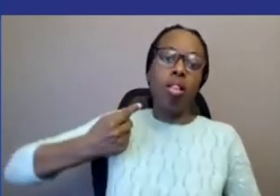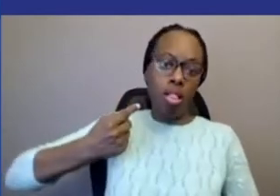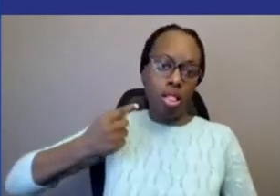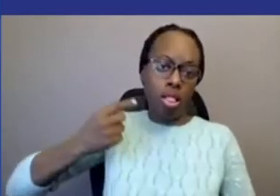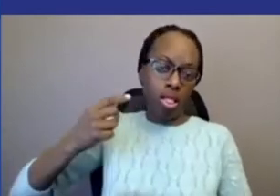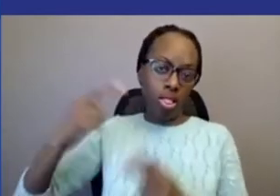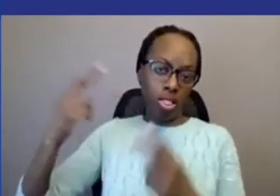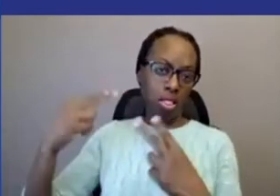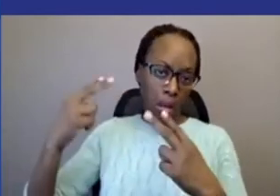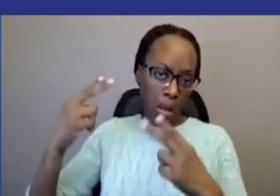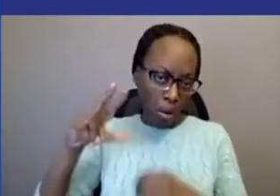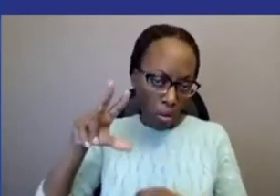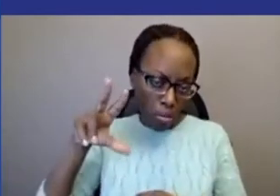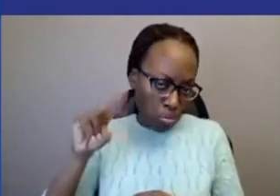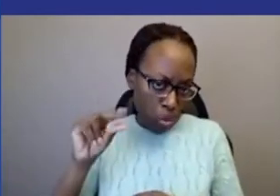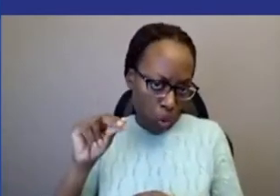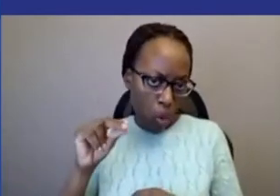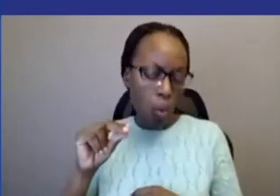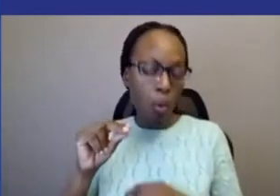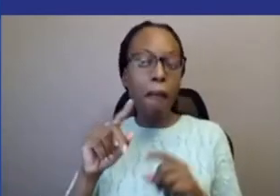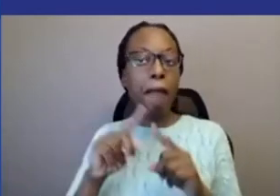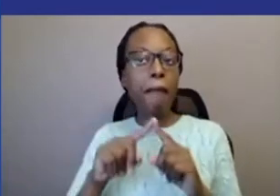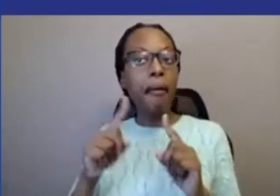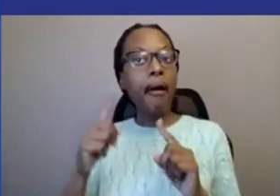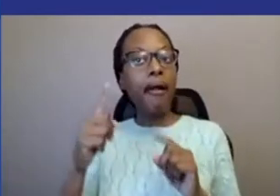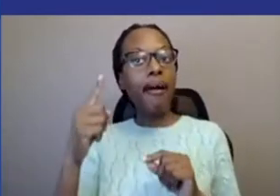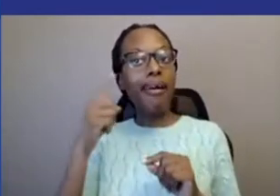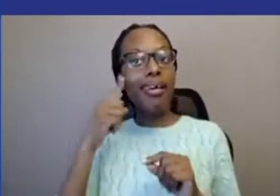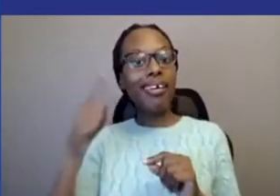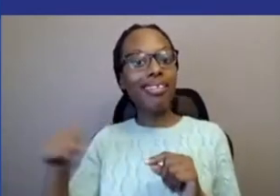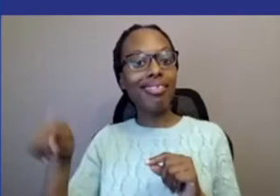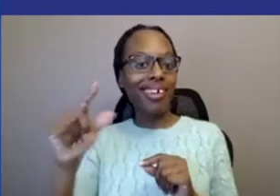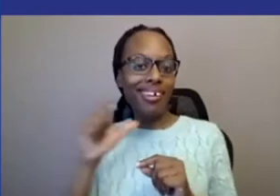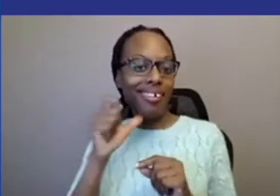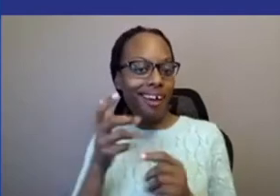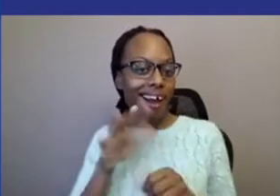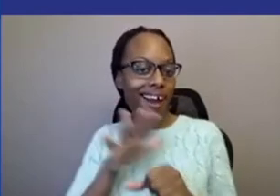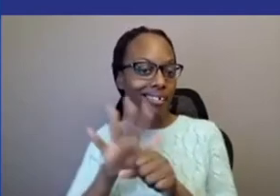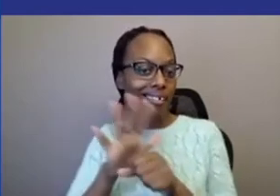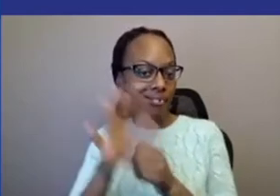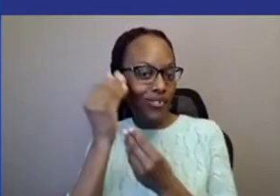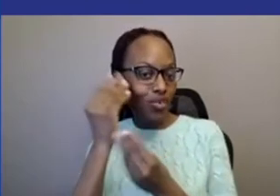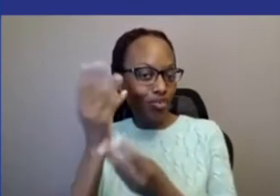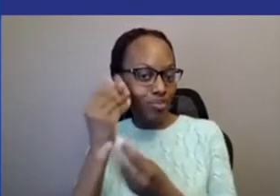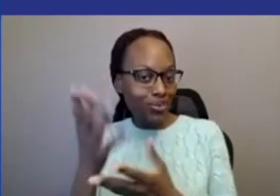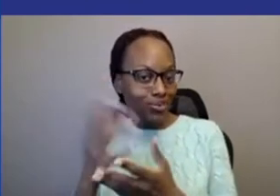was basically just a lack of information that they had.